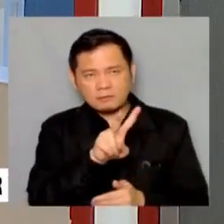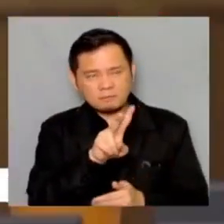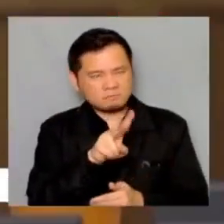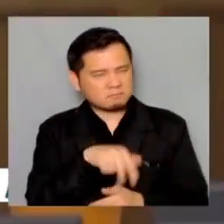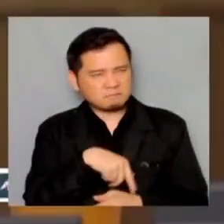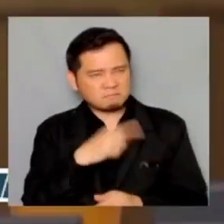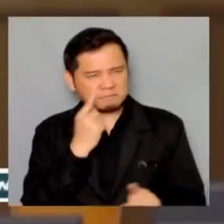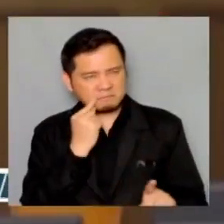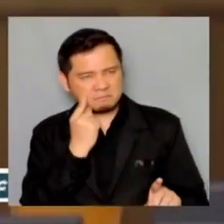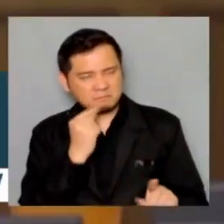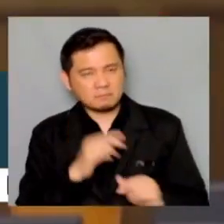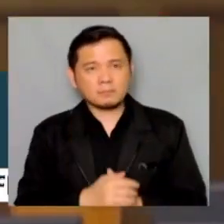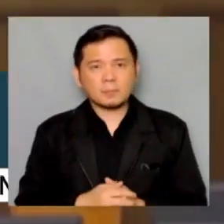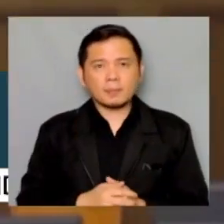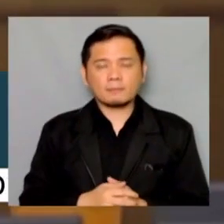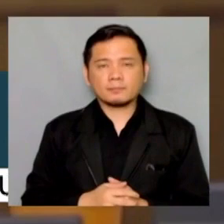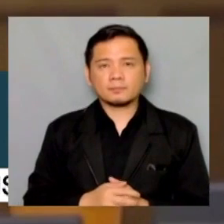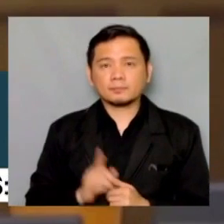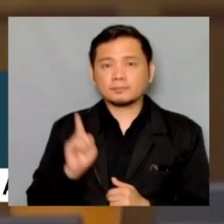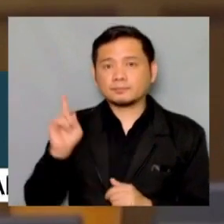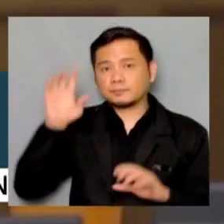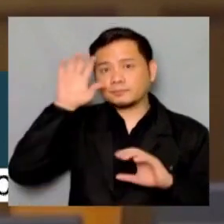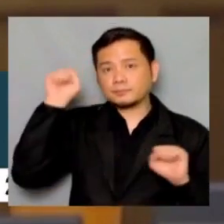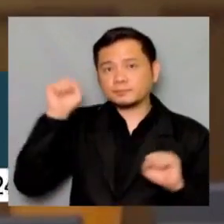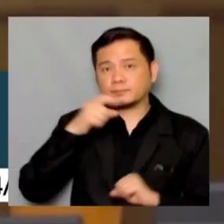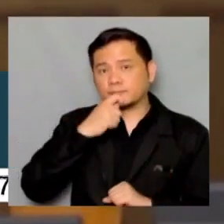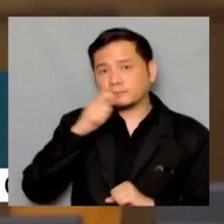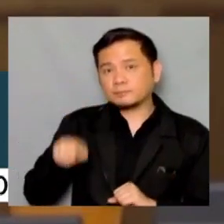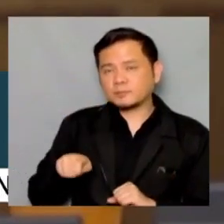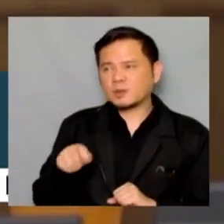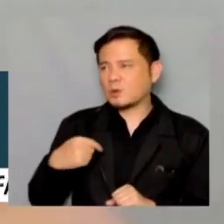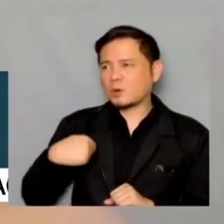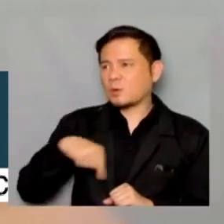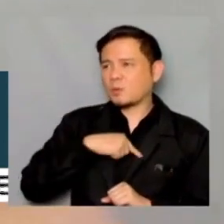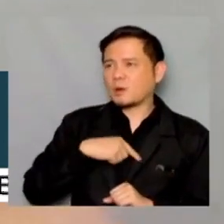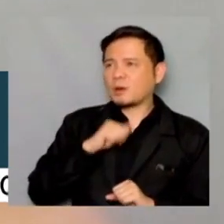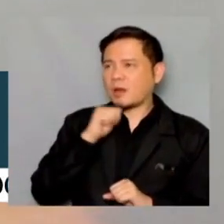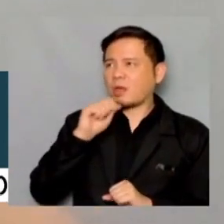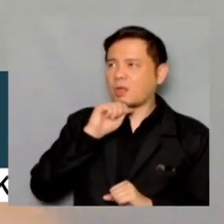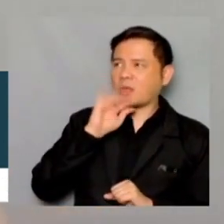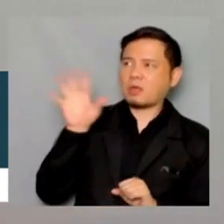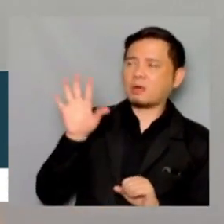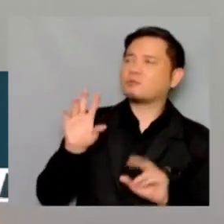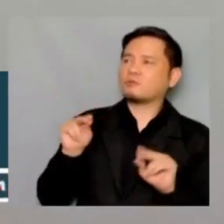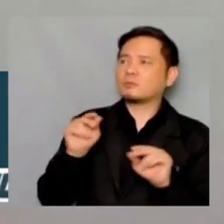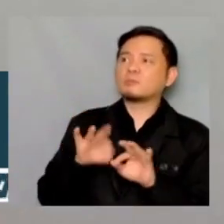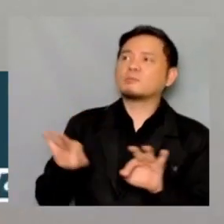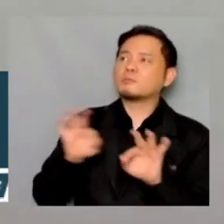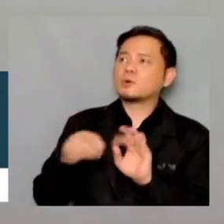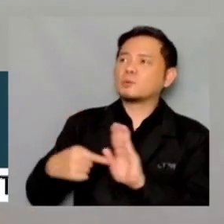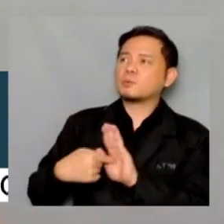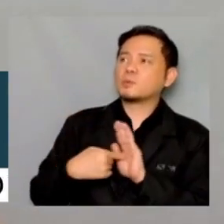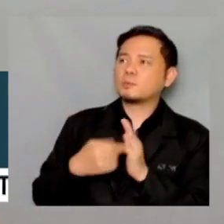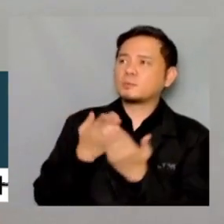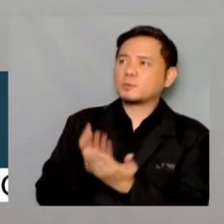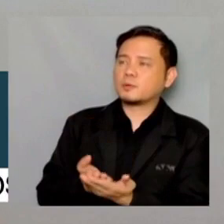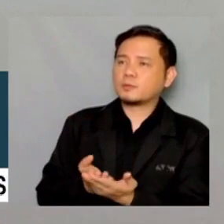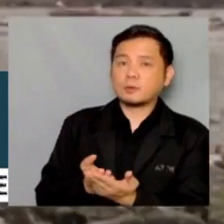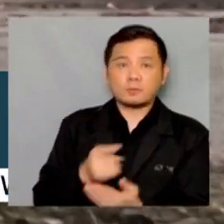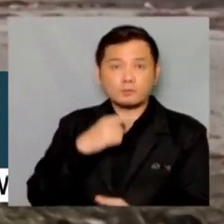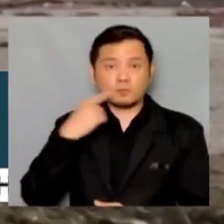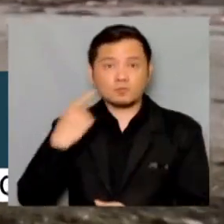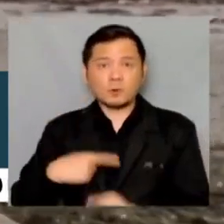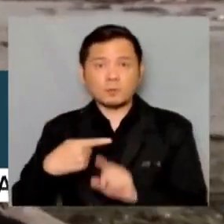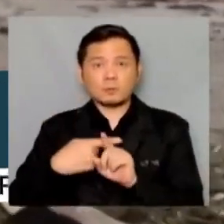people are not naive and that they have learned to only trust concrete results. Russia's one-month-old invasion has been halted on